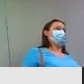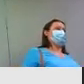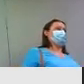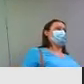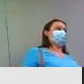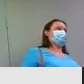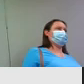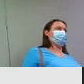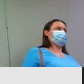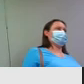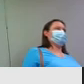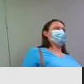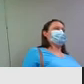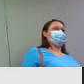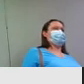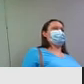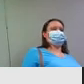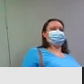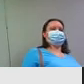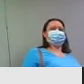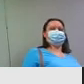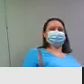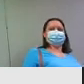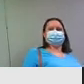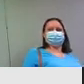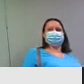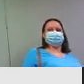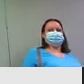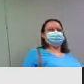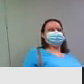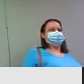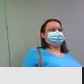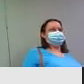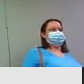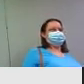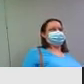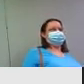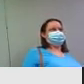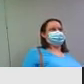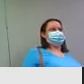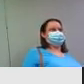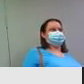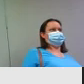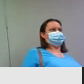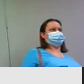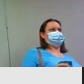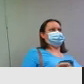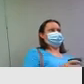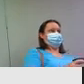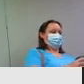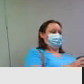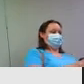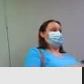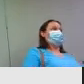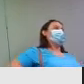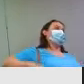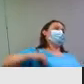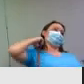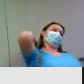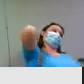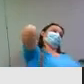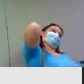Okay, on. so our captioner's gone right now? Looks like. That's why we're gonna pin them, because otherwise you'll just get a screen of